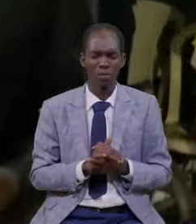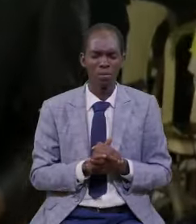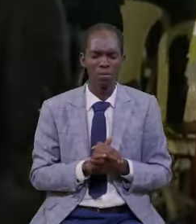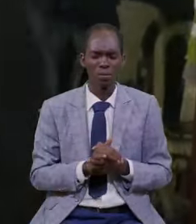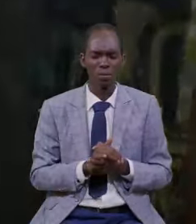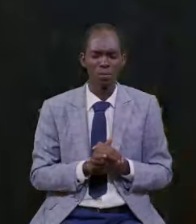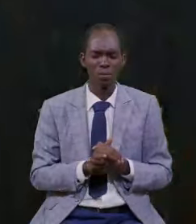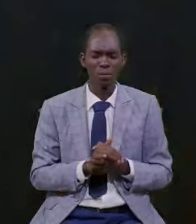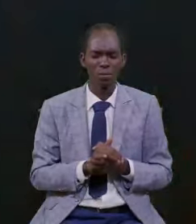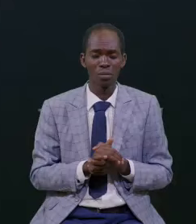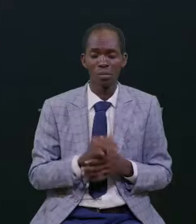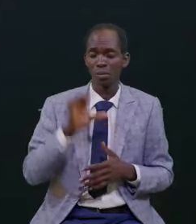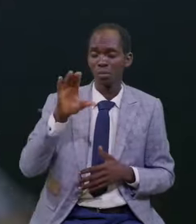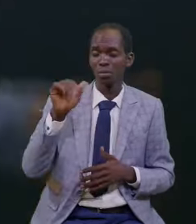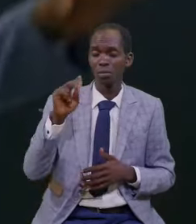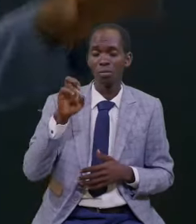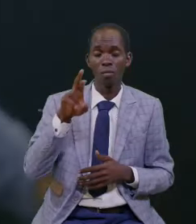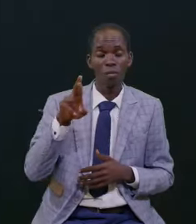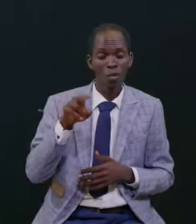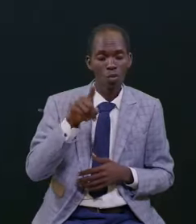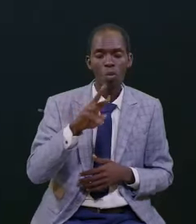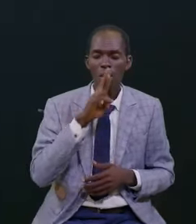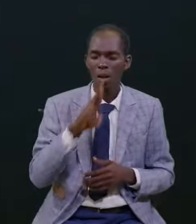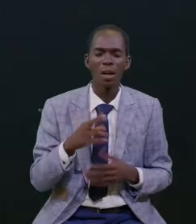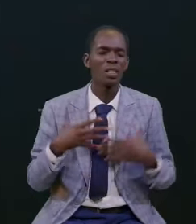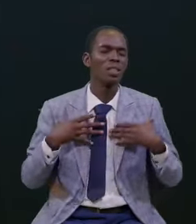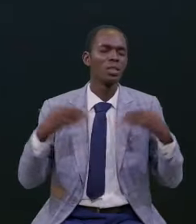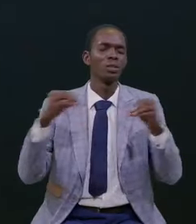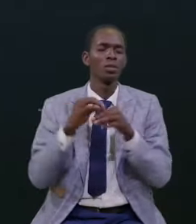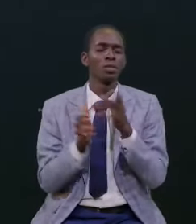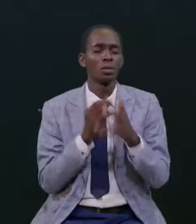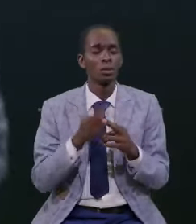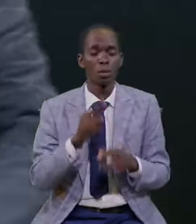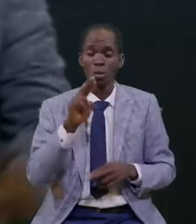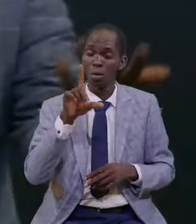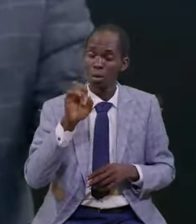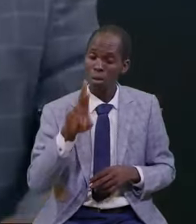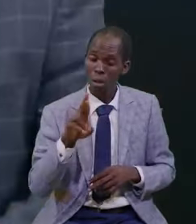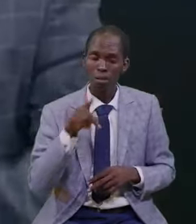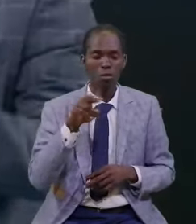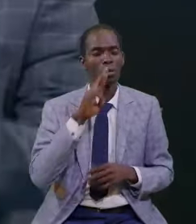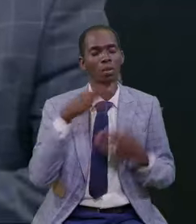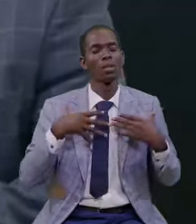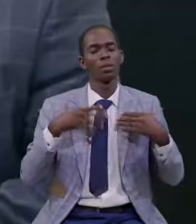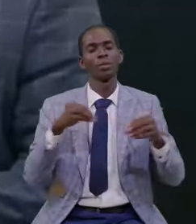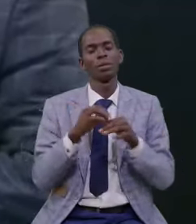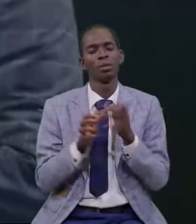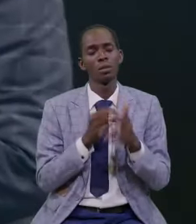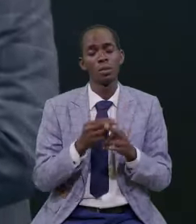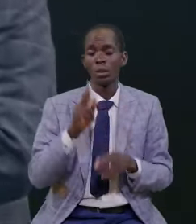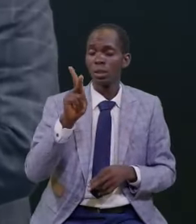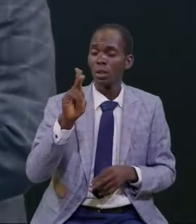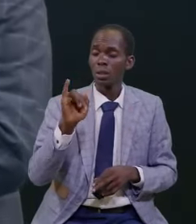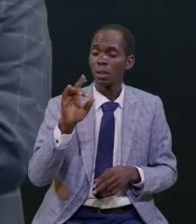Cancer, you are healed. Ulcer, you are healed. Kidney problem, you